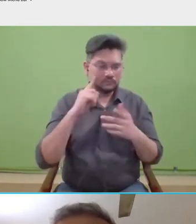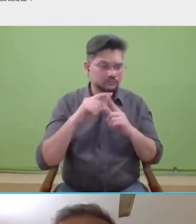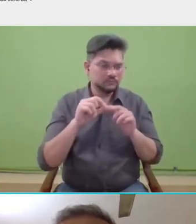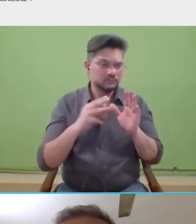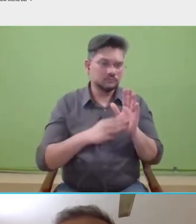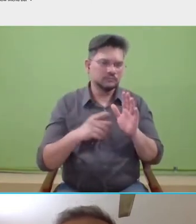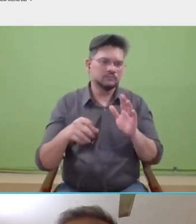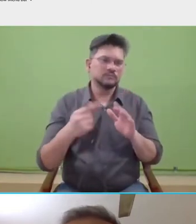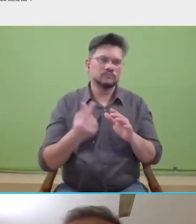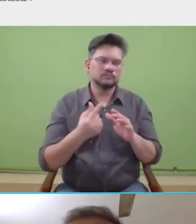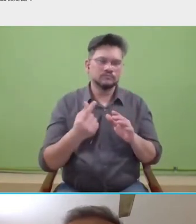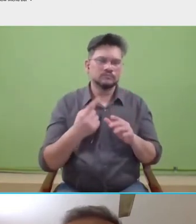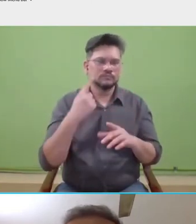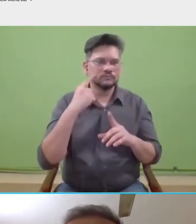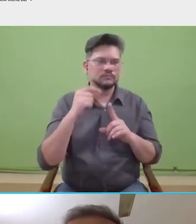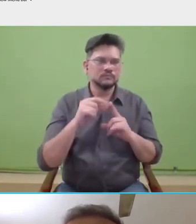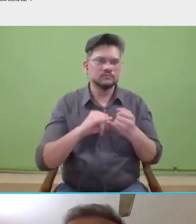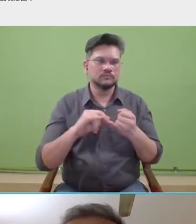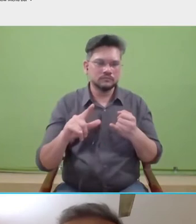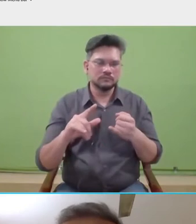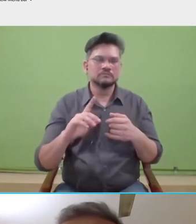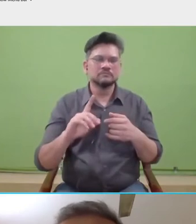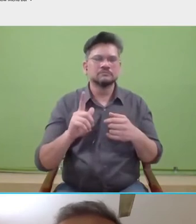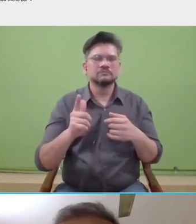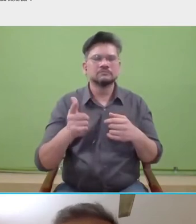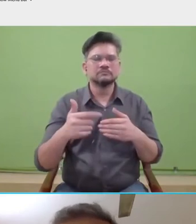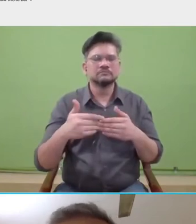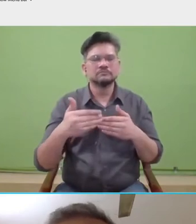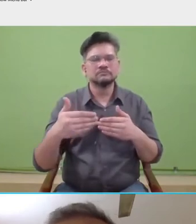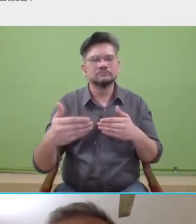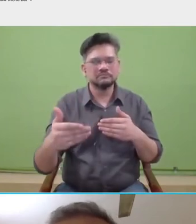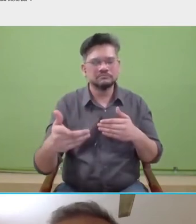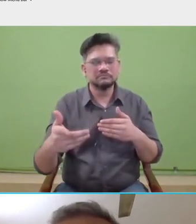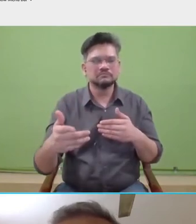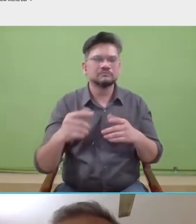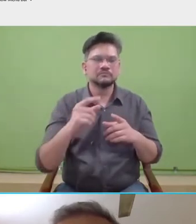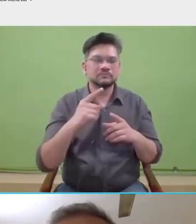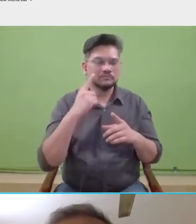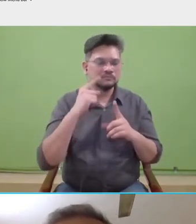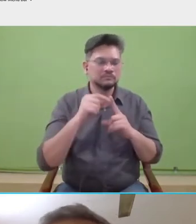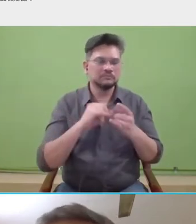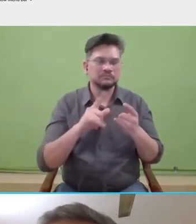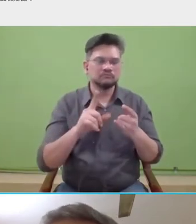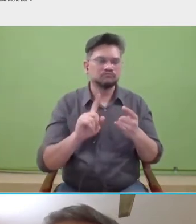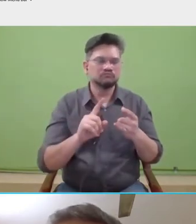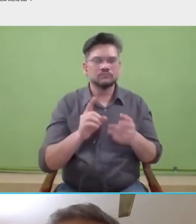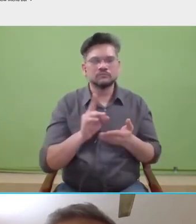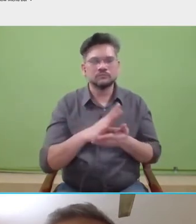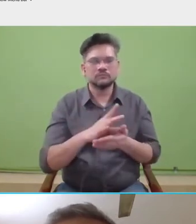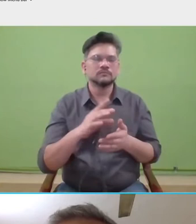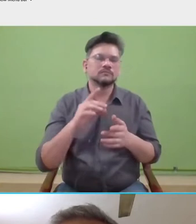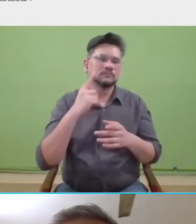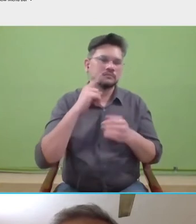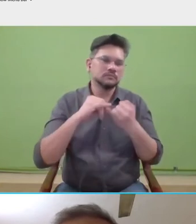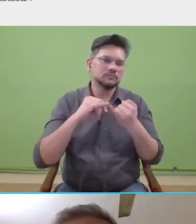but later on we saw the usage is more dominantly isl and we switched to isl